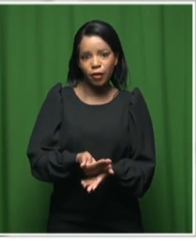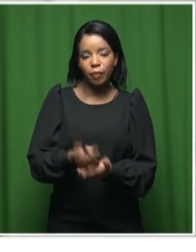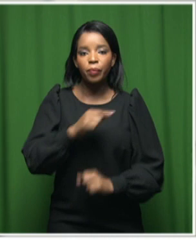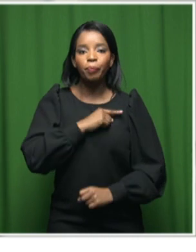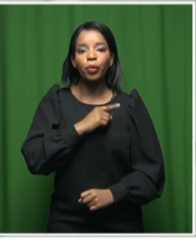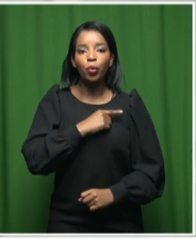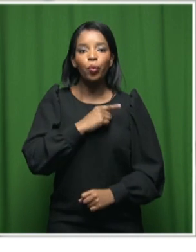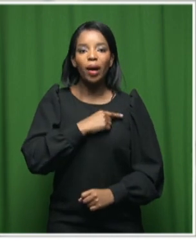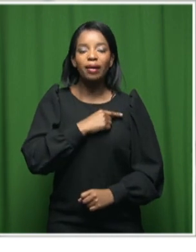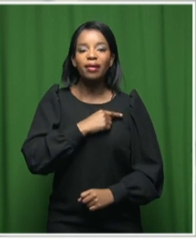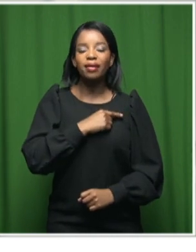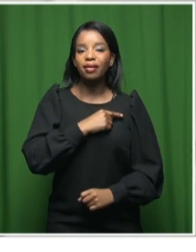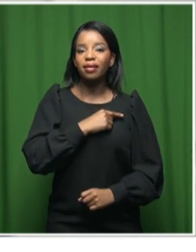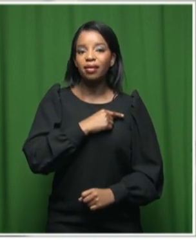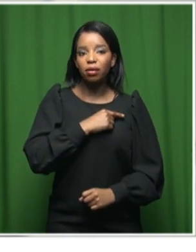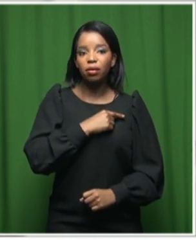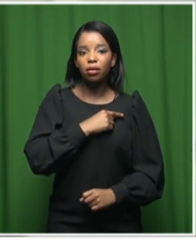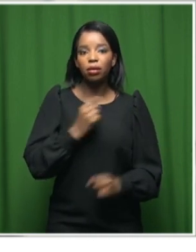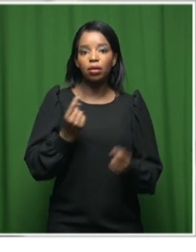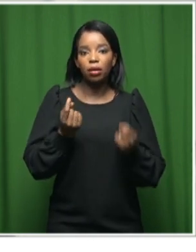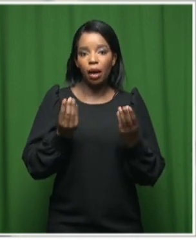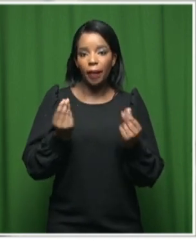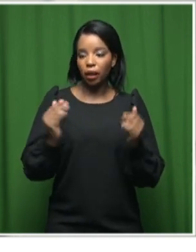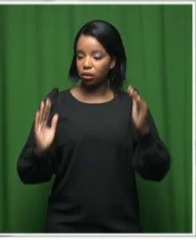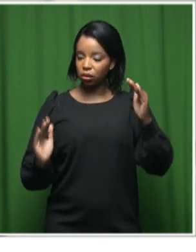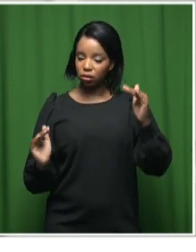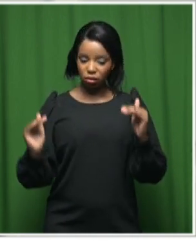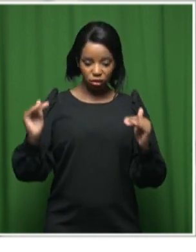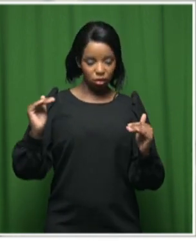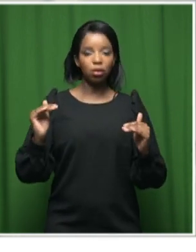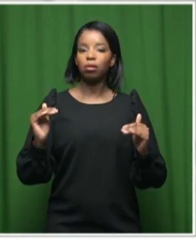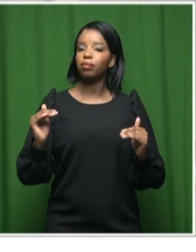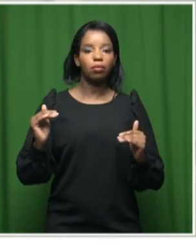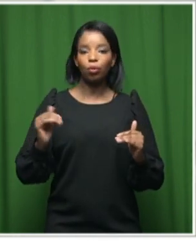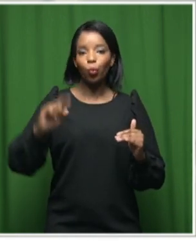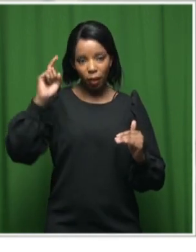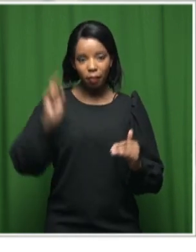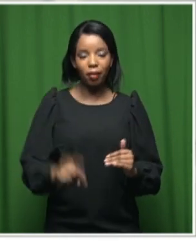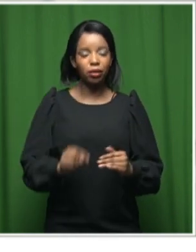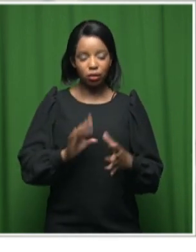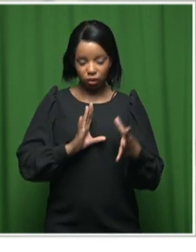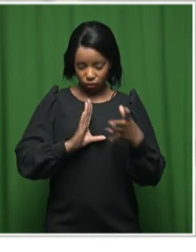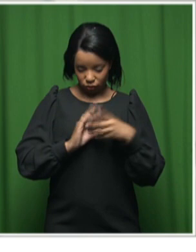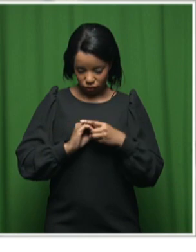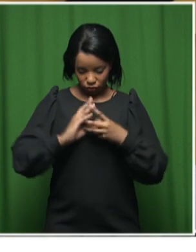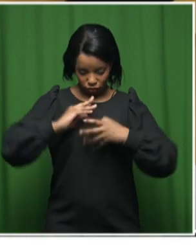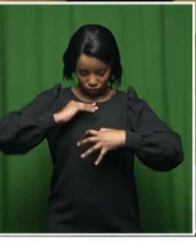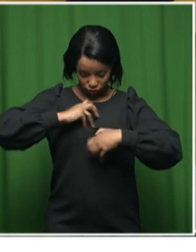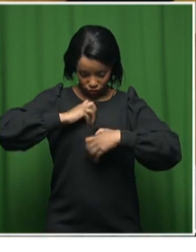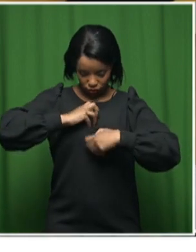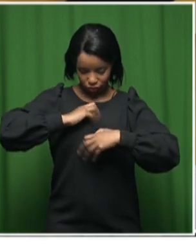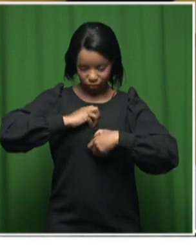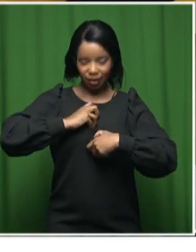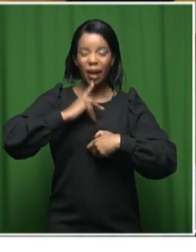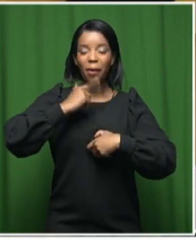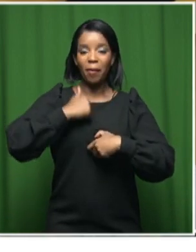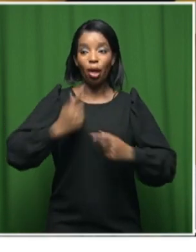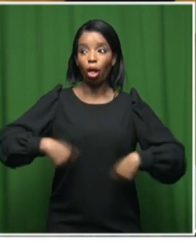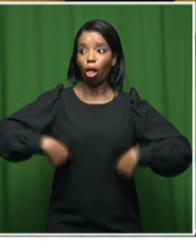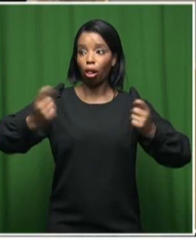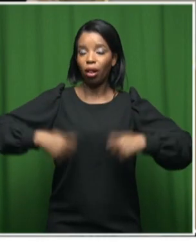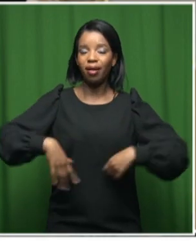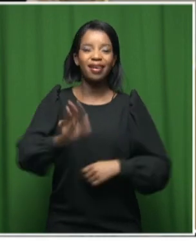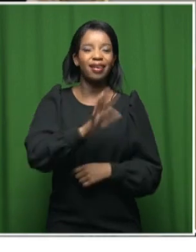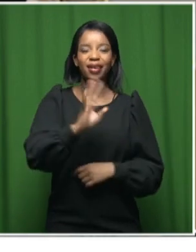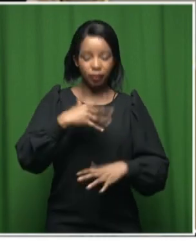equate money. We must dig down into our soul and see if we can be able to cut down on our costs while